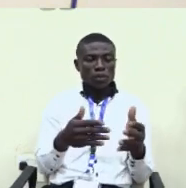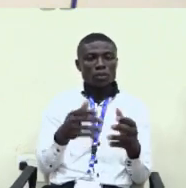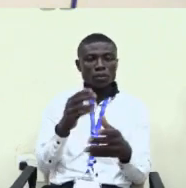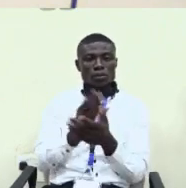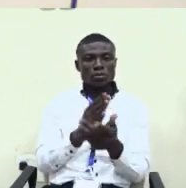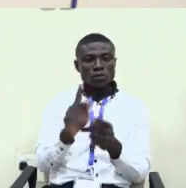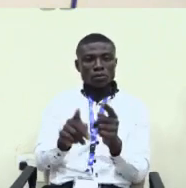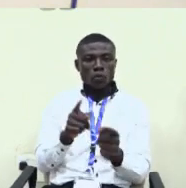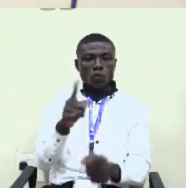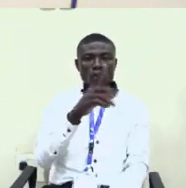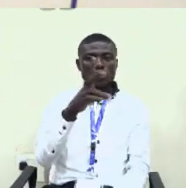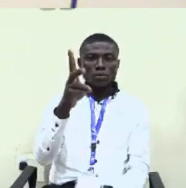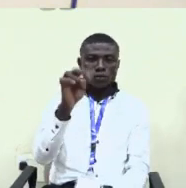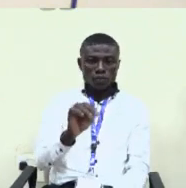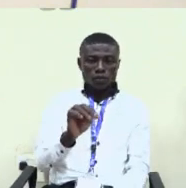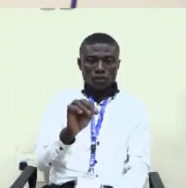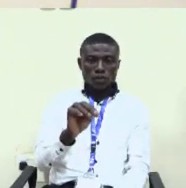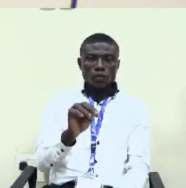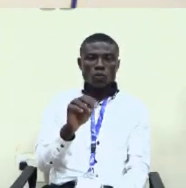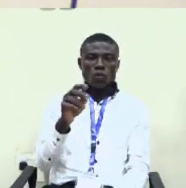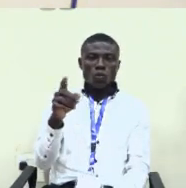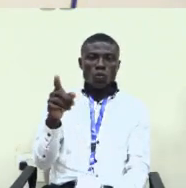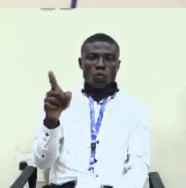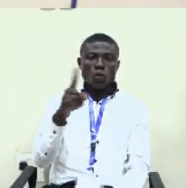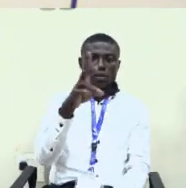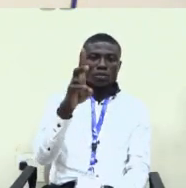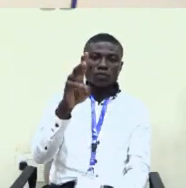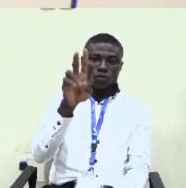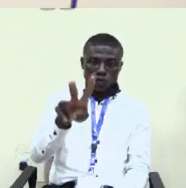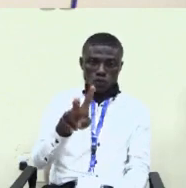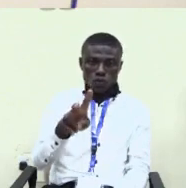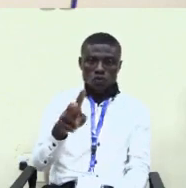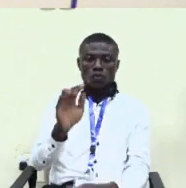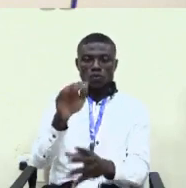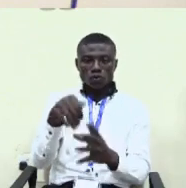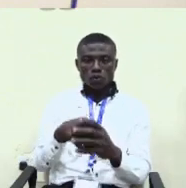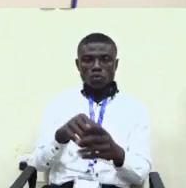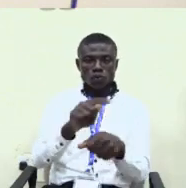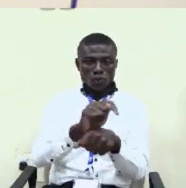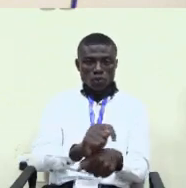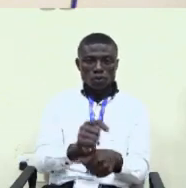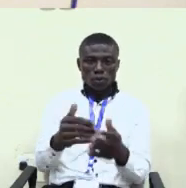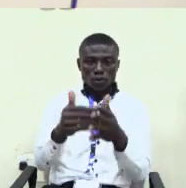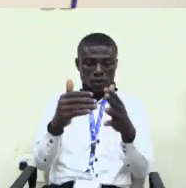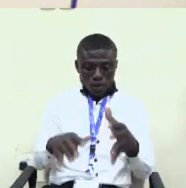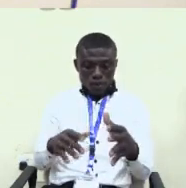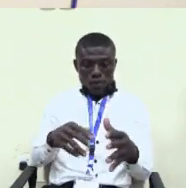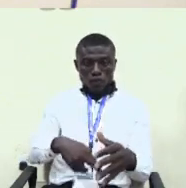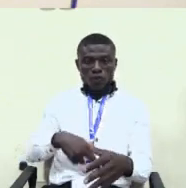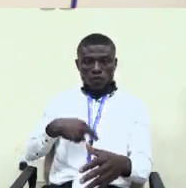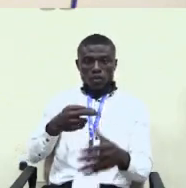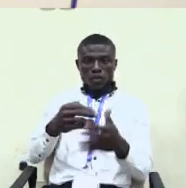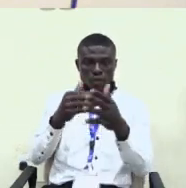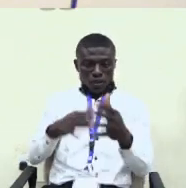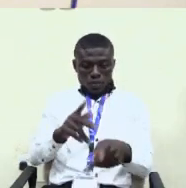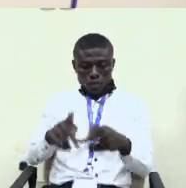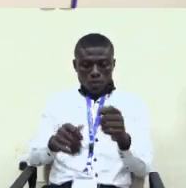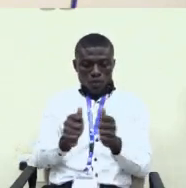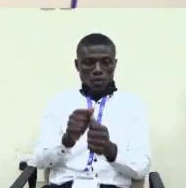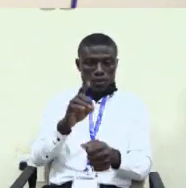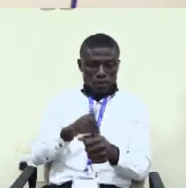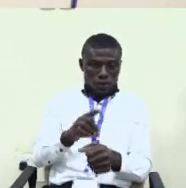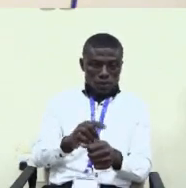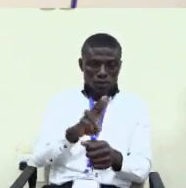board 172 stakeholders, including traditional leaders, religious leaders, people with disabilities,